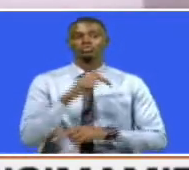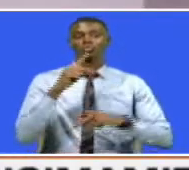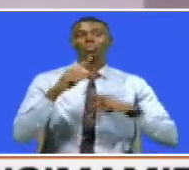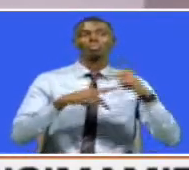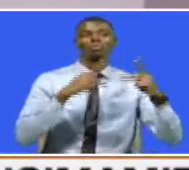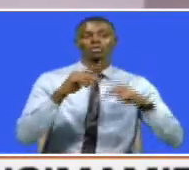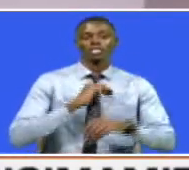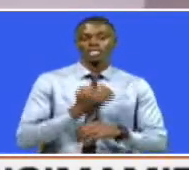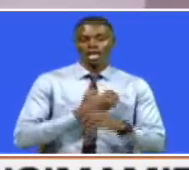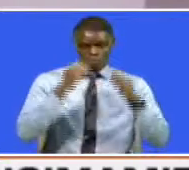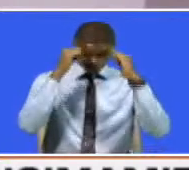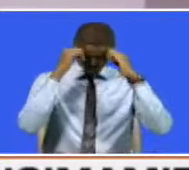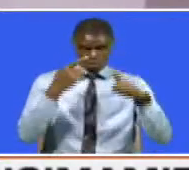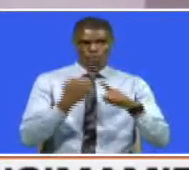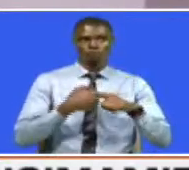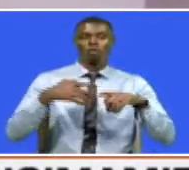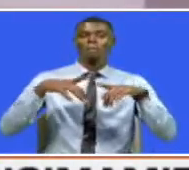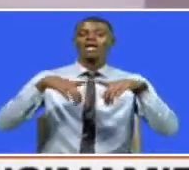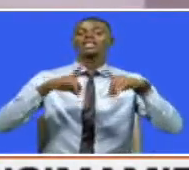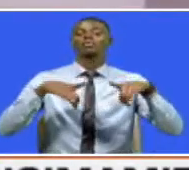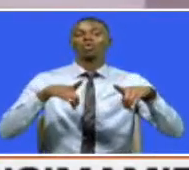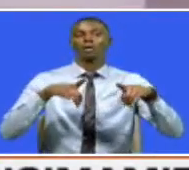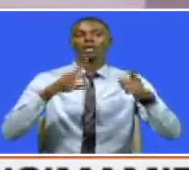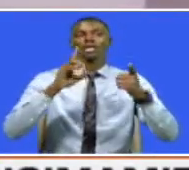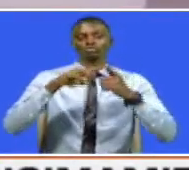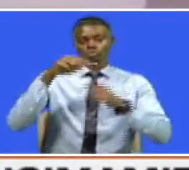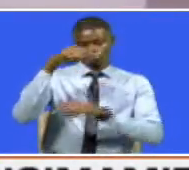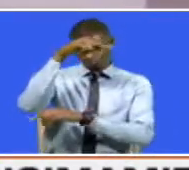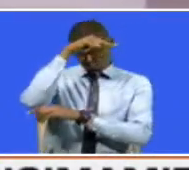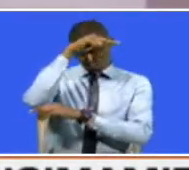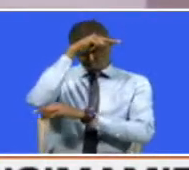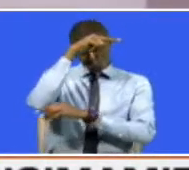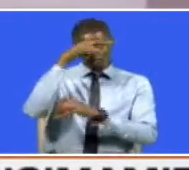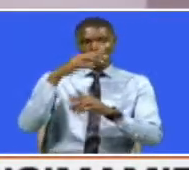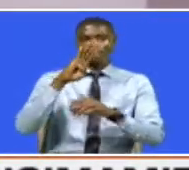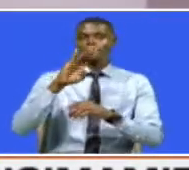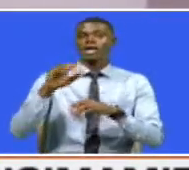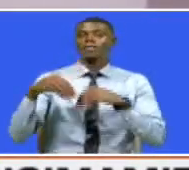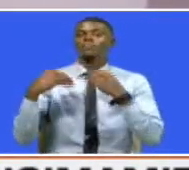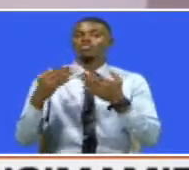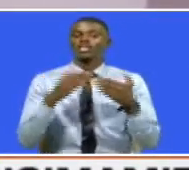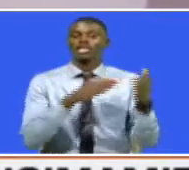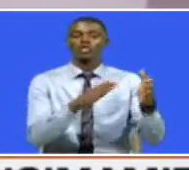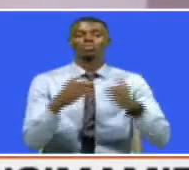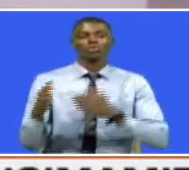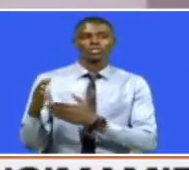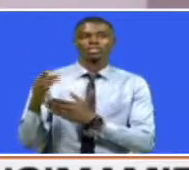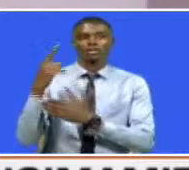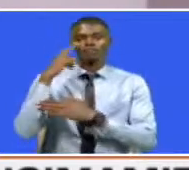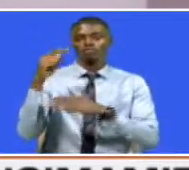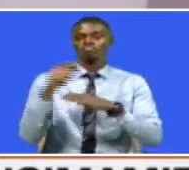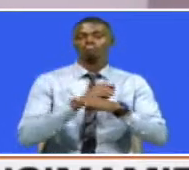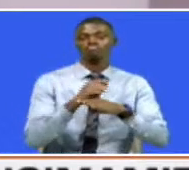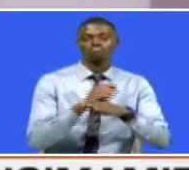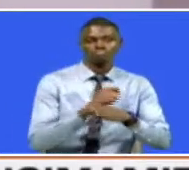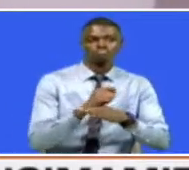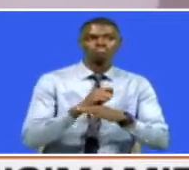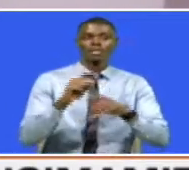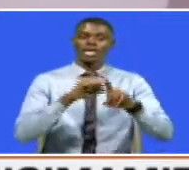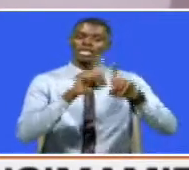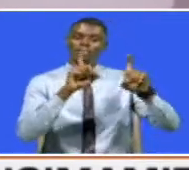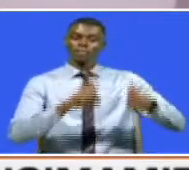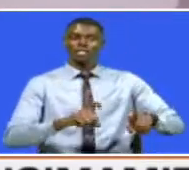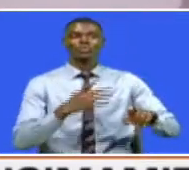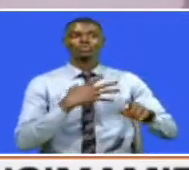progress our students from diploma all the way to degree by providing an opportunity for training, examination,